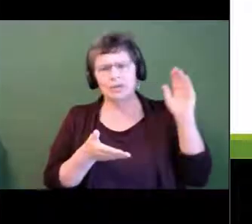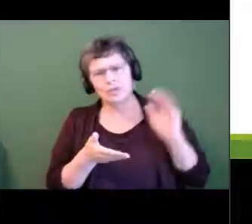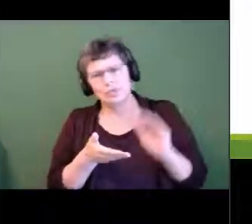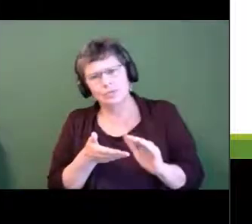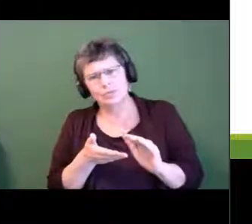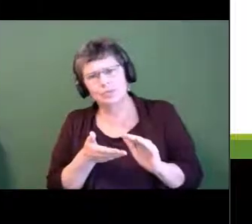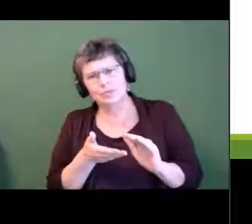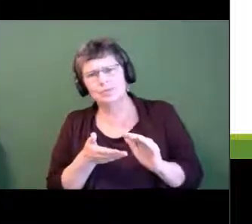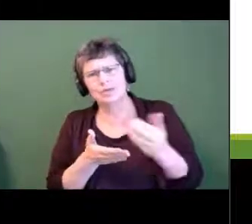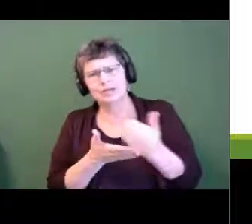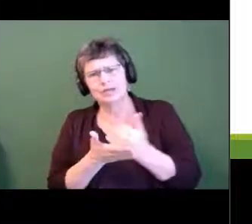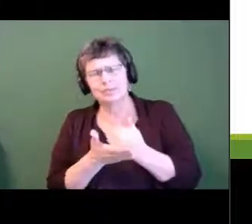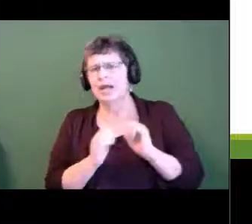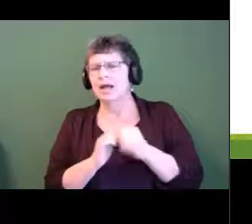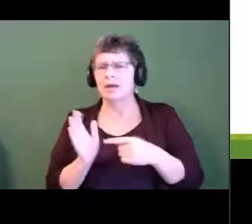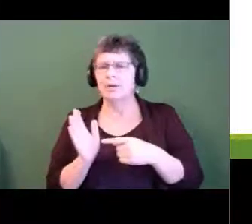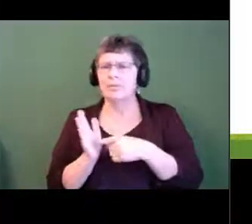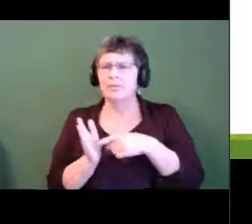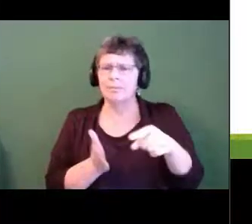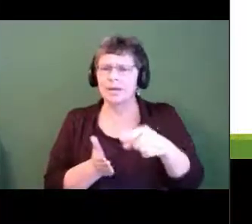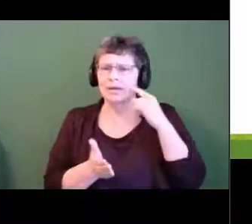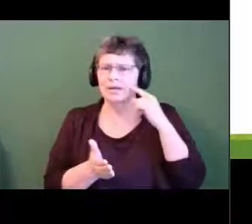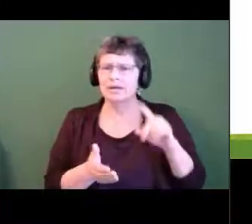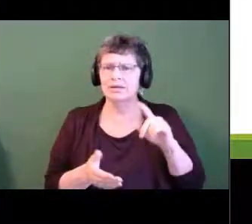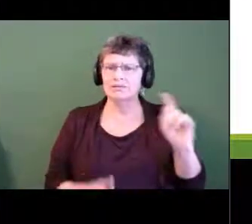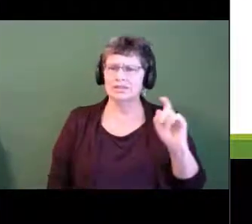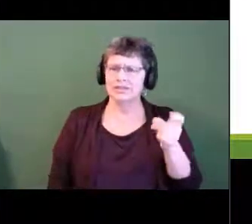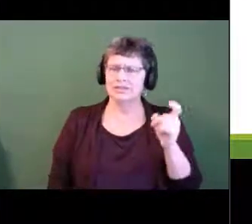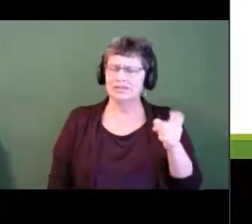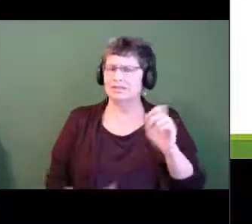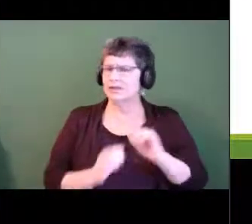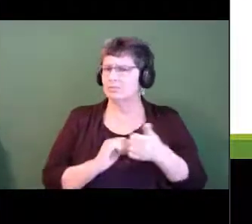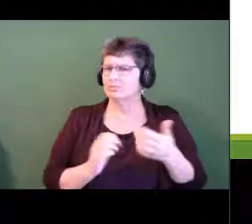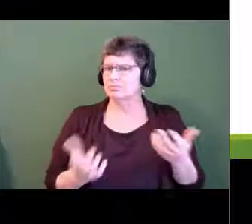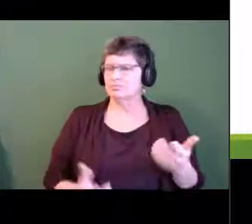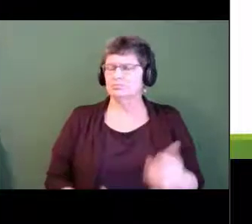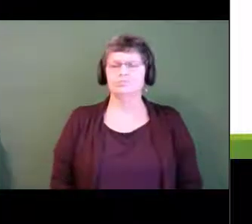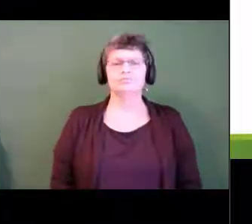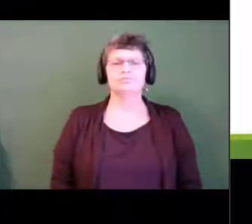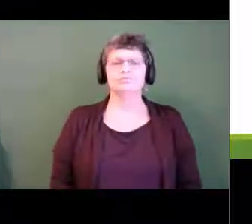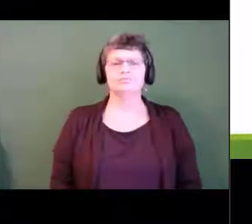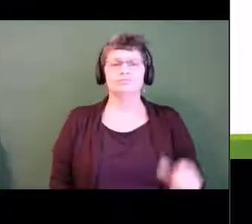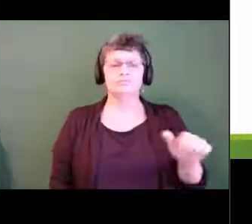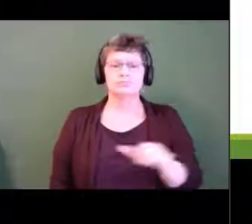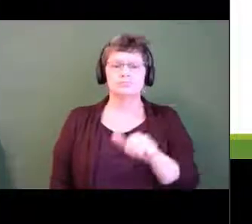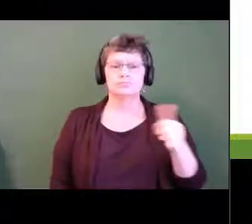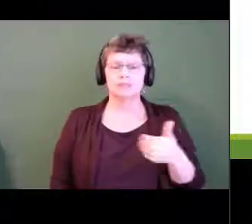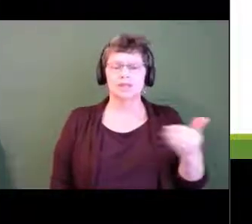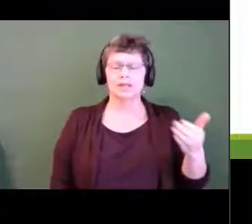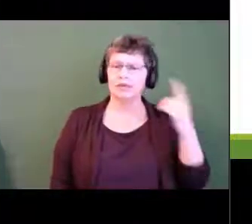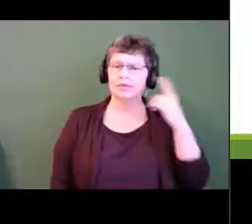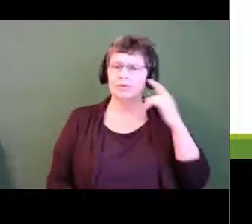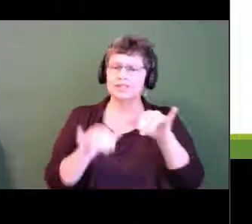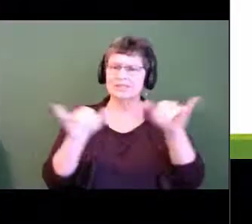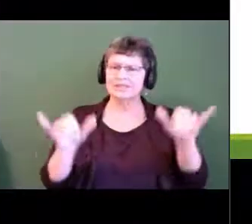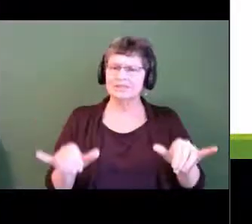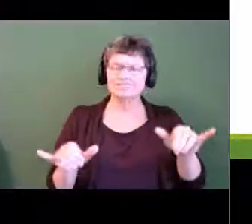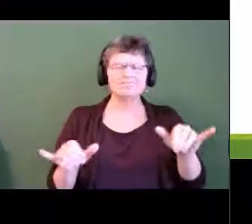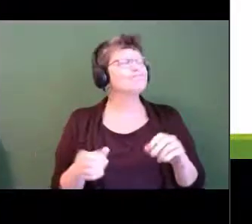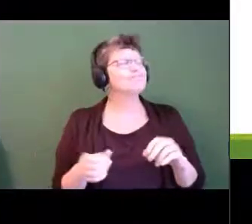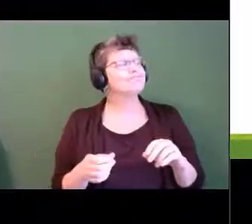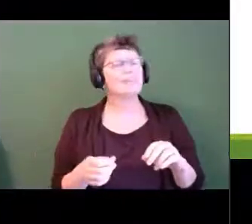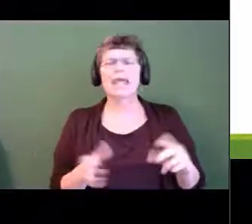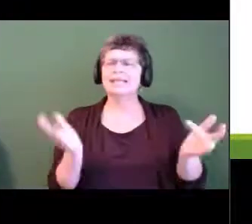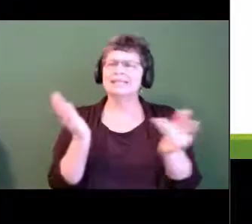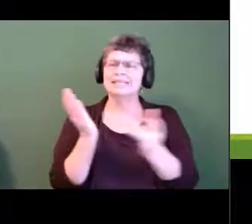is another thing that requires a systems approach. That's things like technology. Who